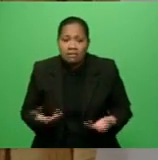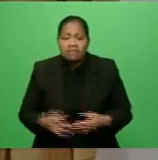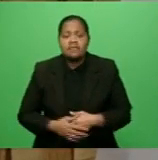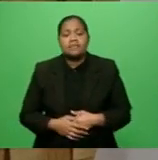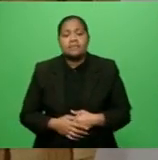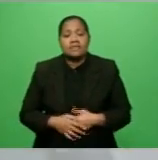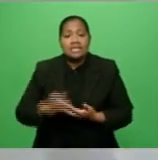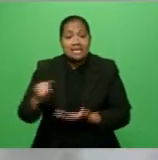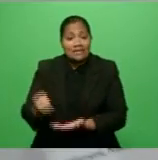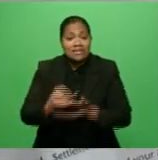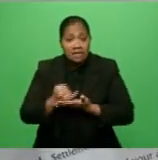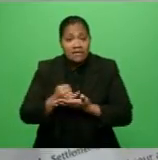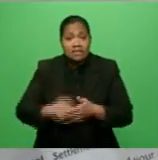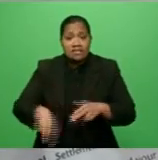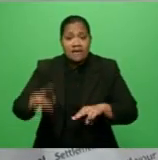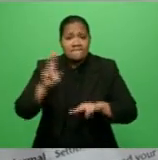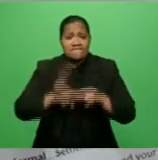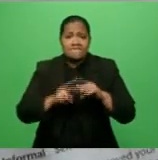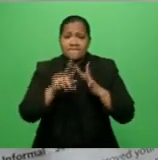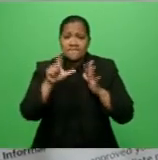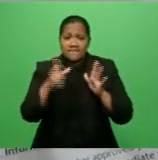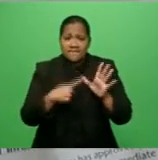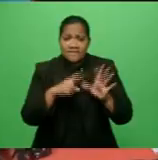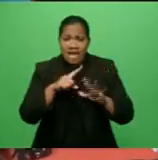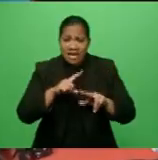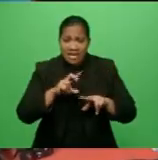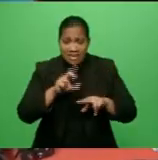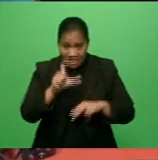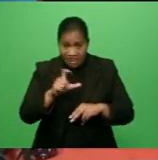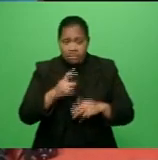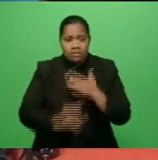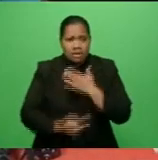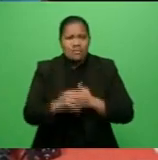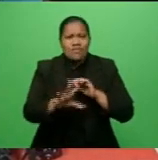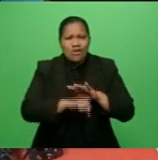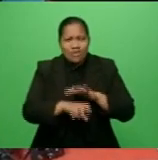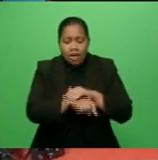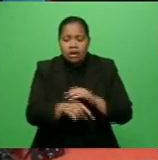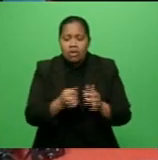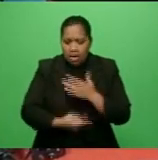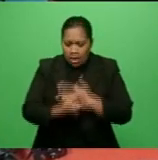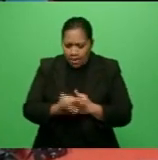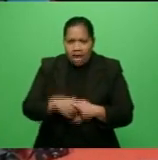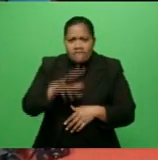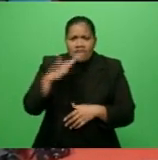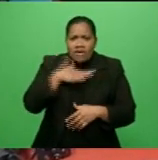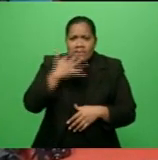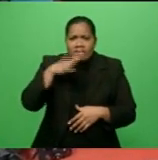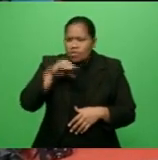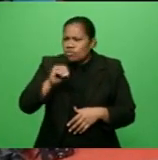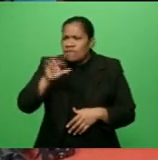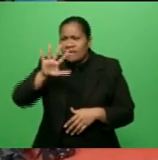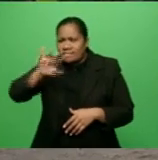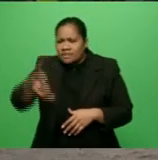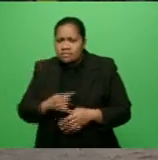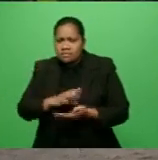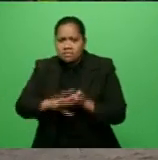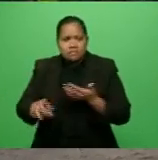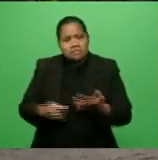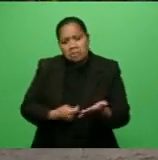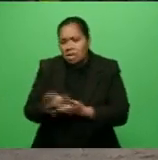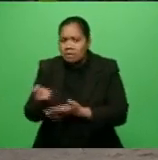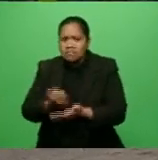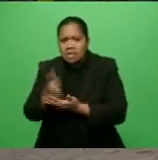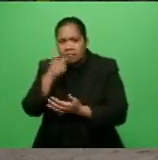Investigations by FICAC revealed that fees ranging from $150 to $5,000 have been paid by unsuspecting victims of